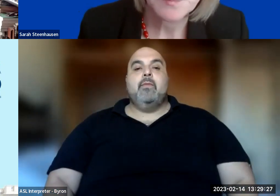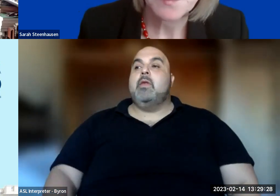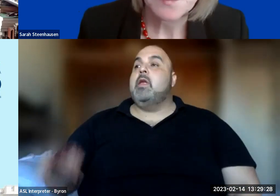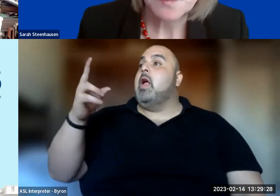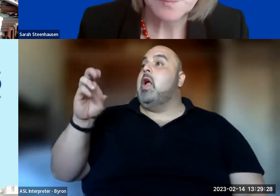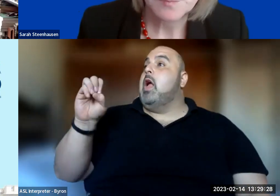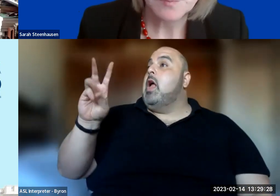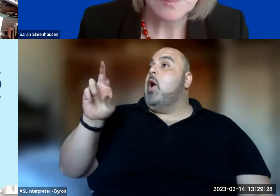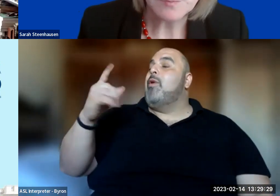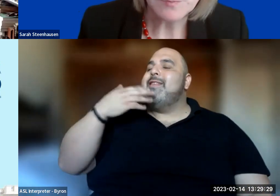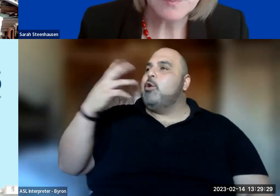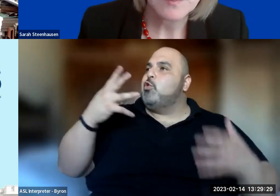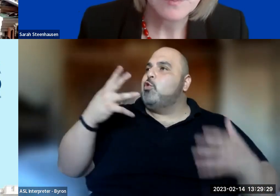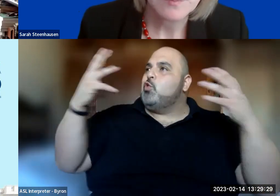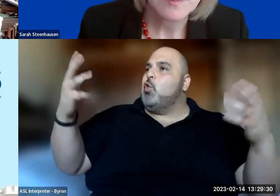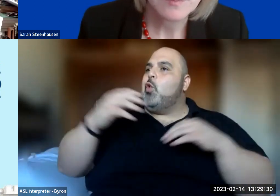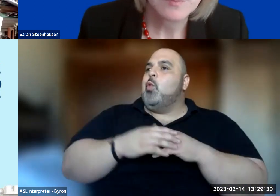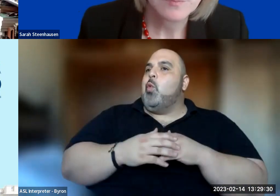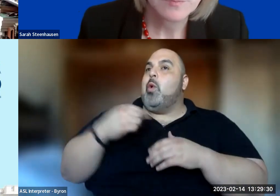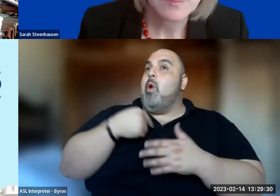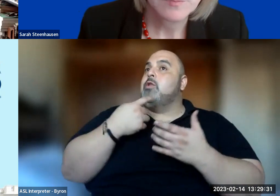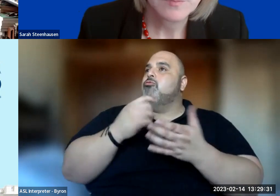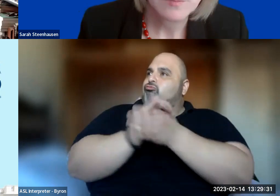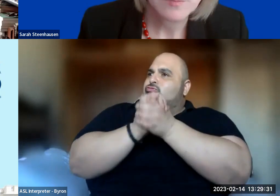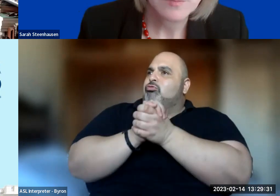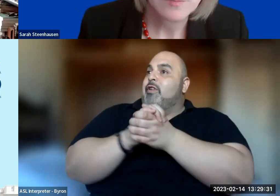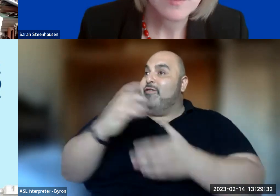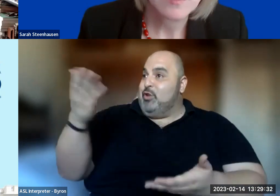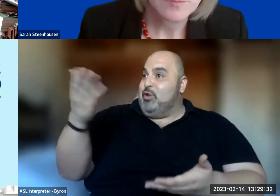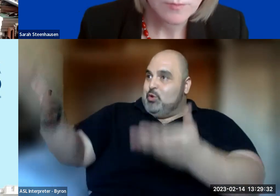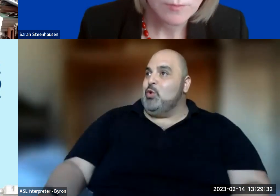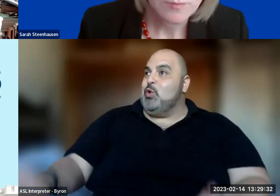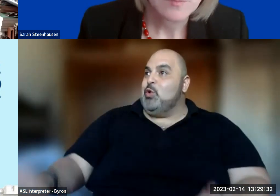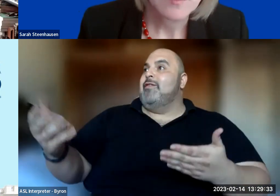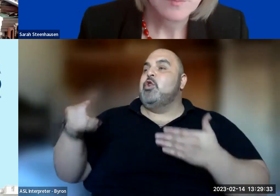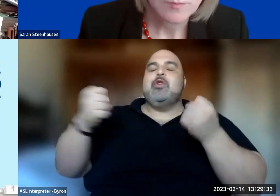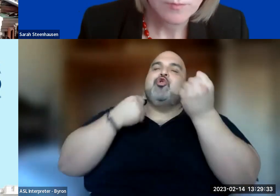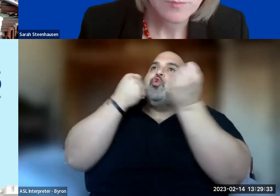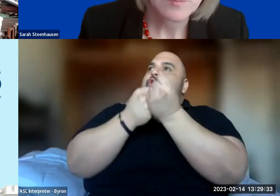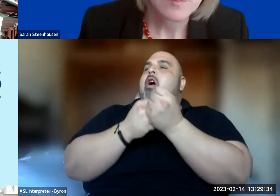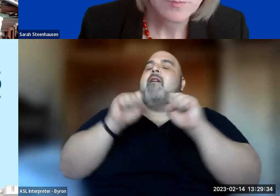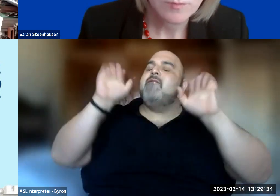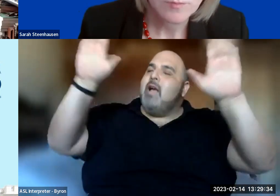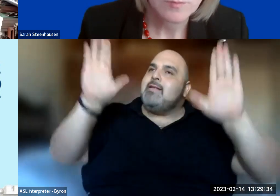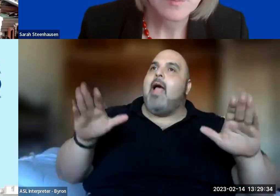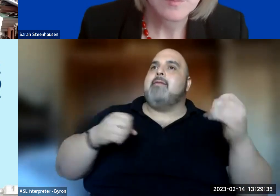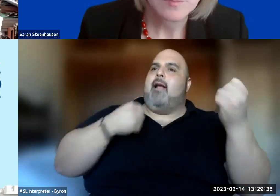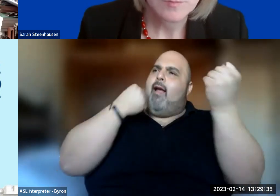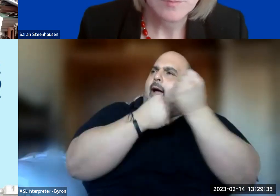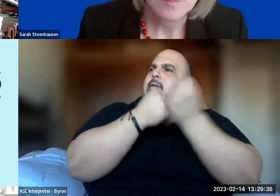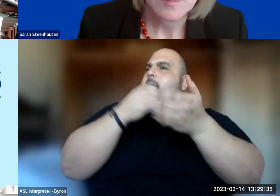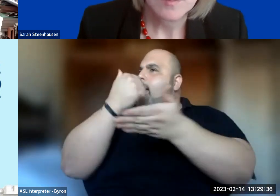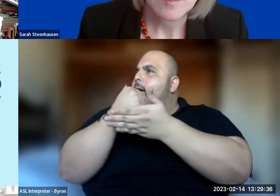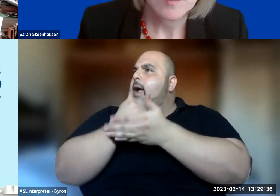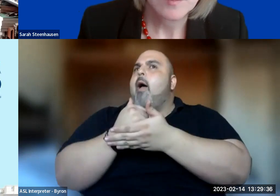much. We got to give some recognition and some credit to you for being a strong, fantastic advocate and helping get